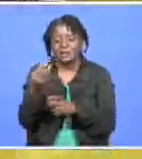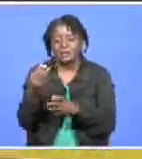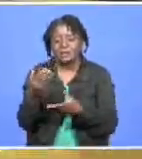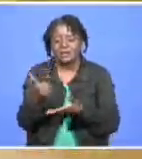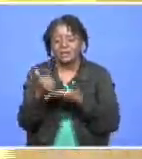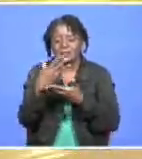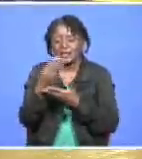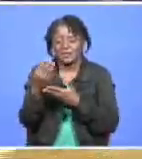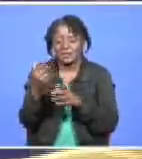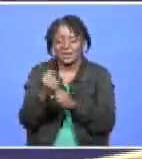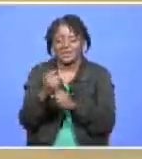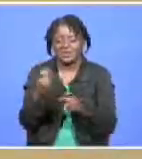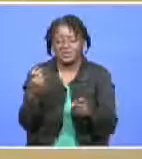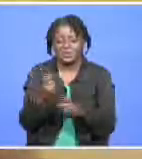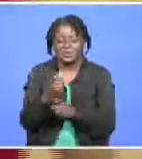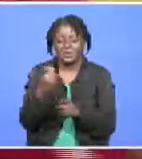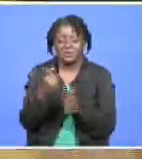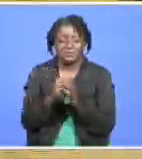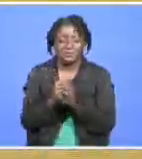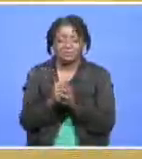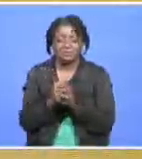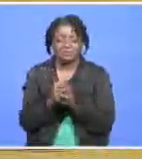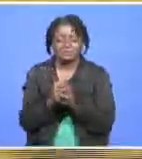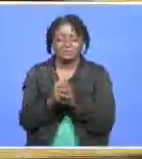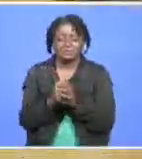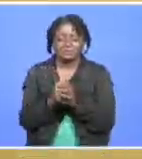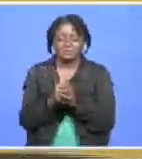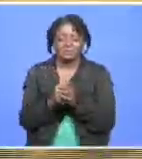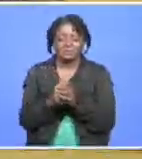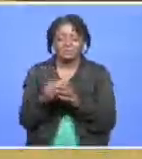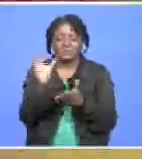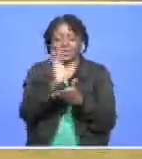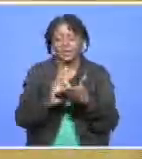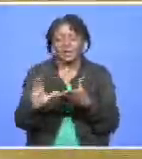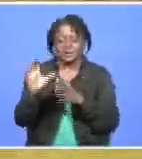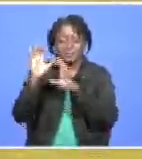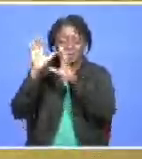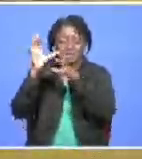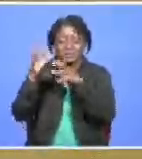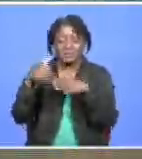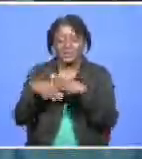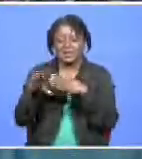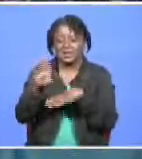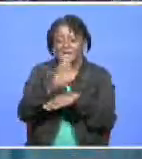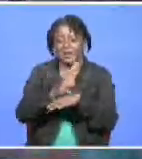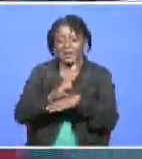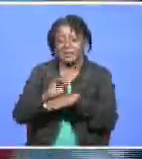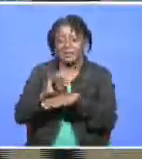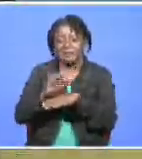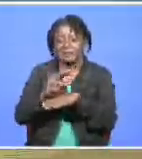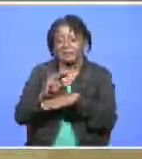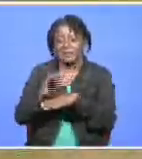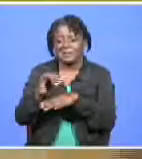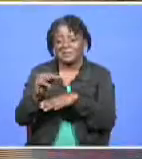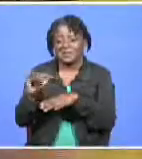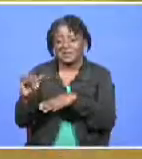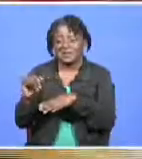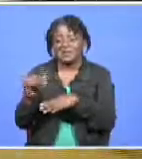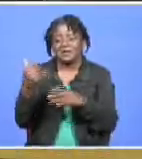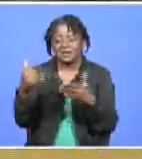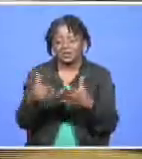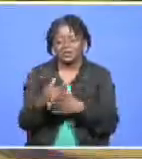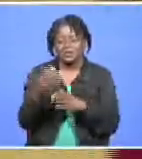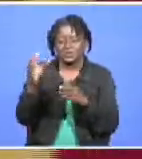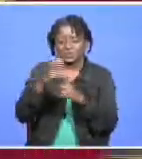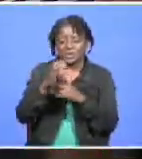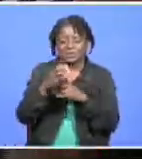being played over in the north this weekend at the Gateway Christian Academy Gym over in Bimini, and a new champion was crowned in the Junkanoo Jam. Our